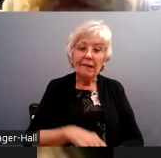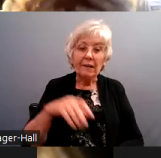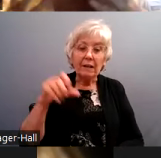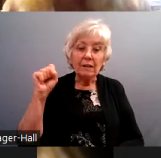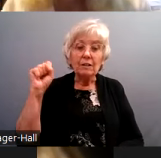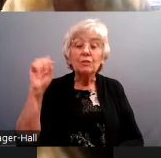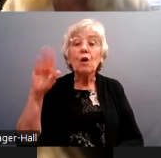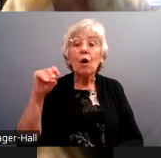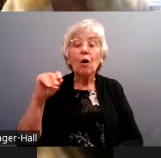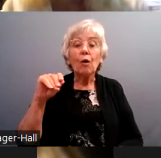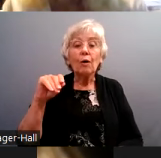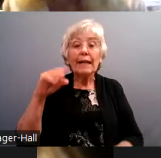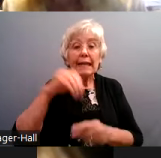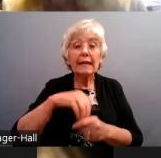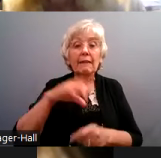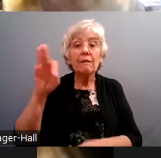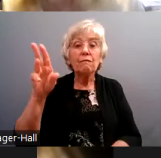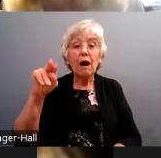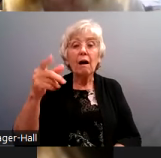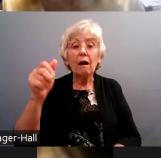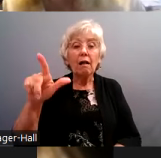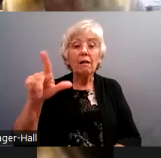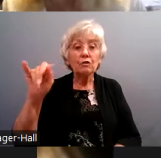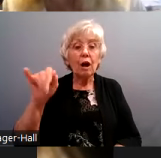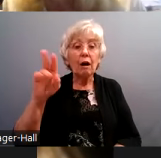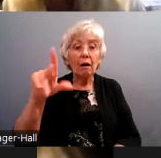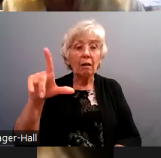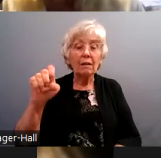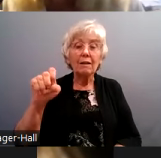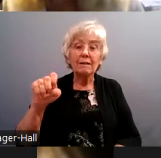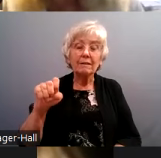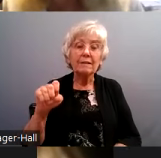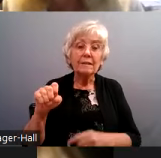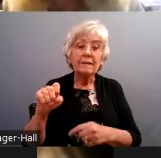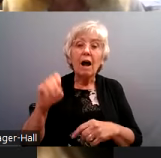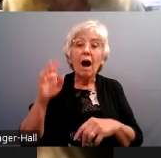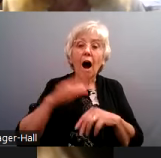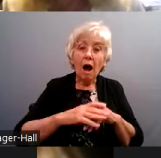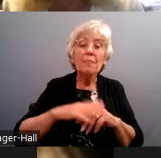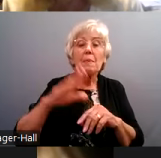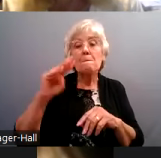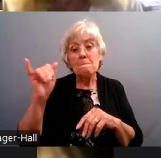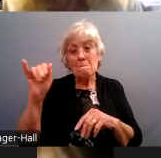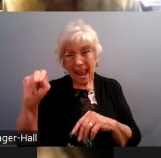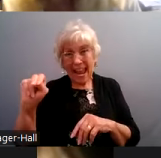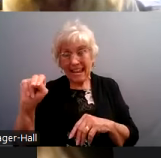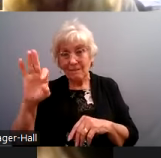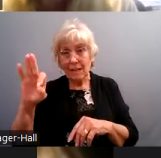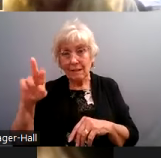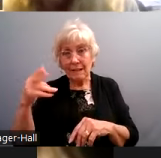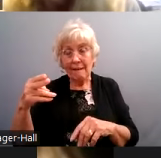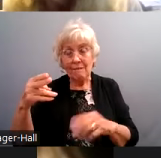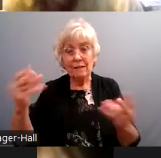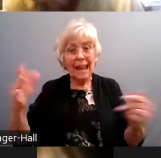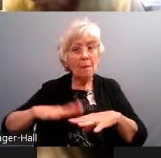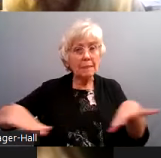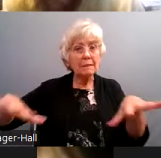have in the Fungal Jungle, and then throughout FieldHaven, on the main FieldHaven campus, how